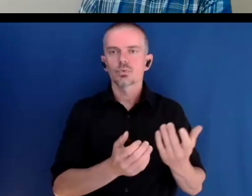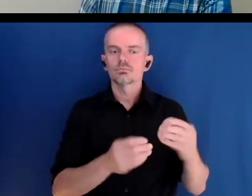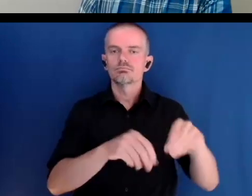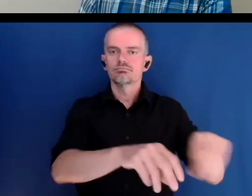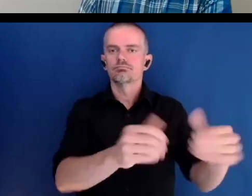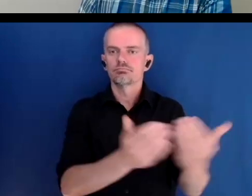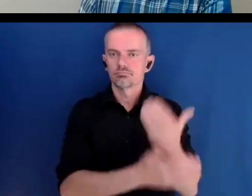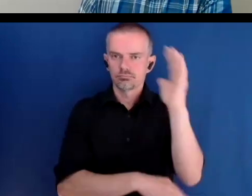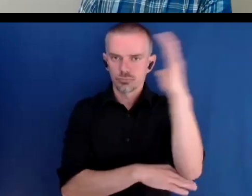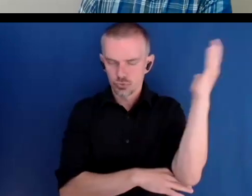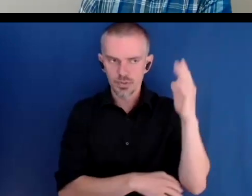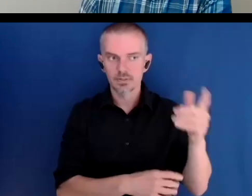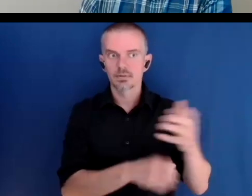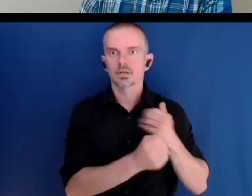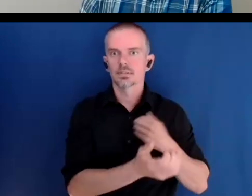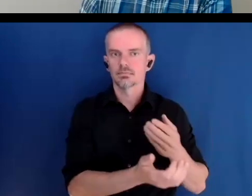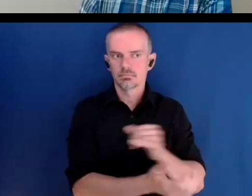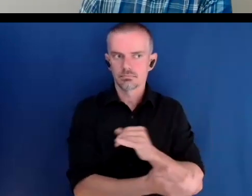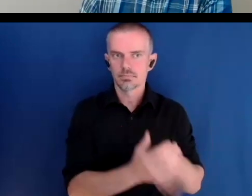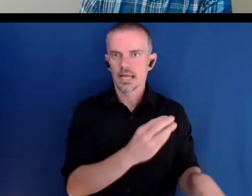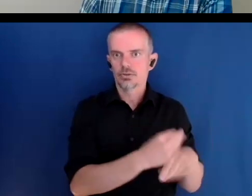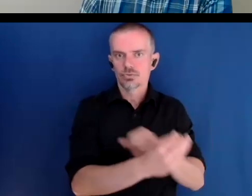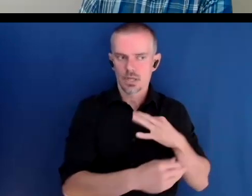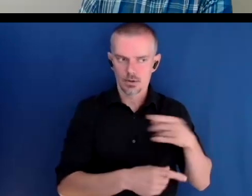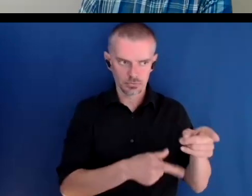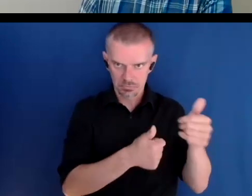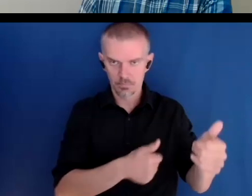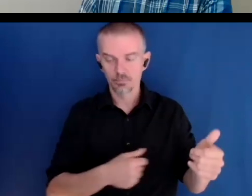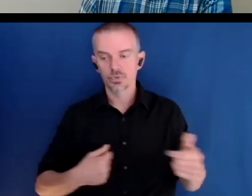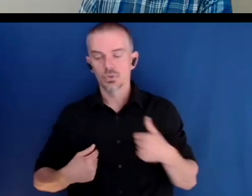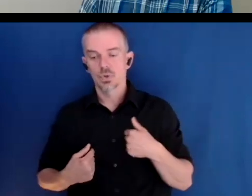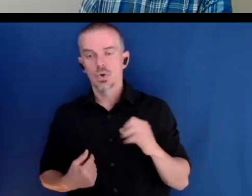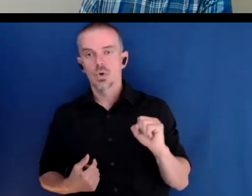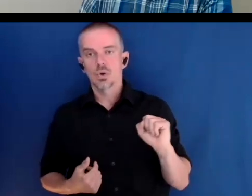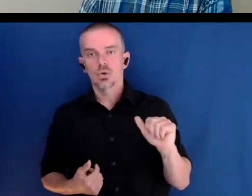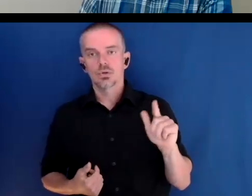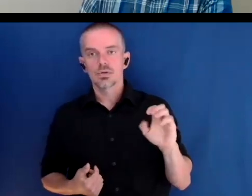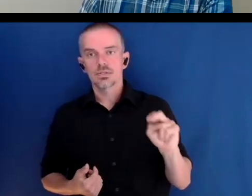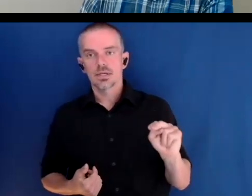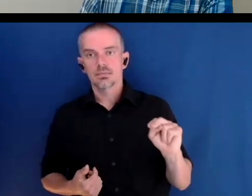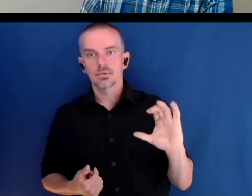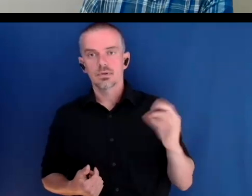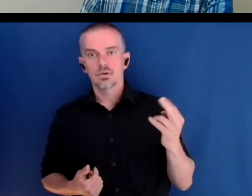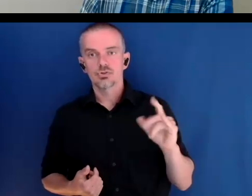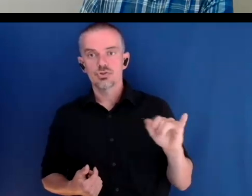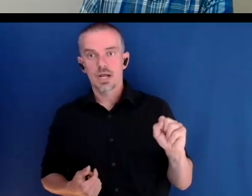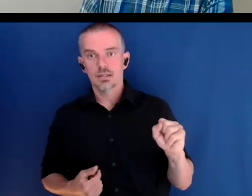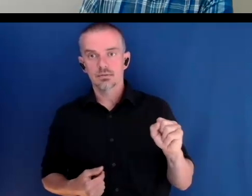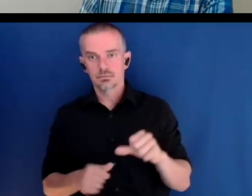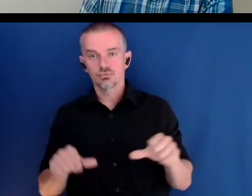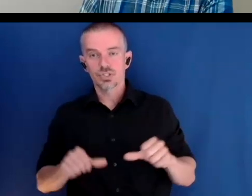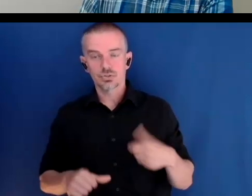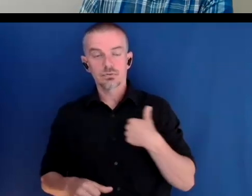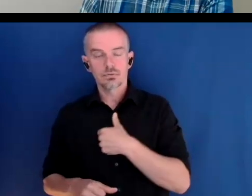what that has enabled us to do, the Salmon Chalice, is say yes to an opportunity with